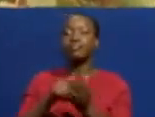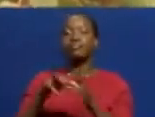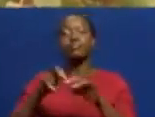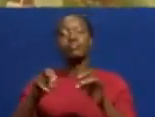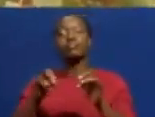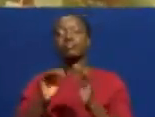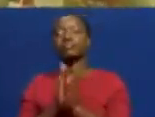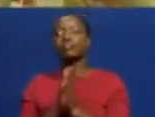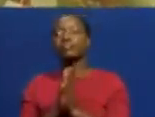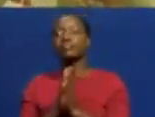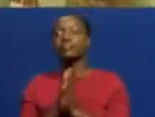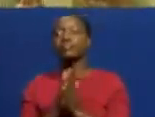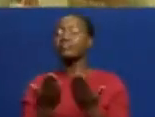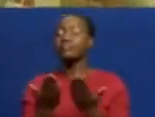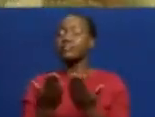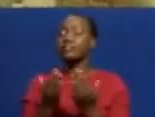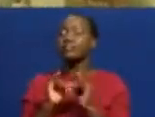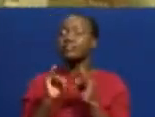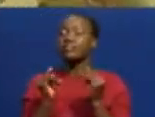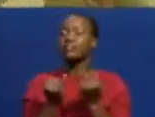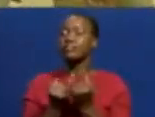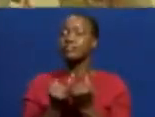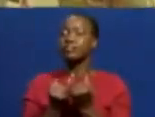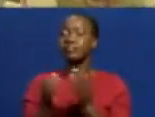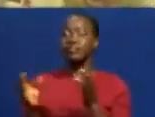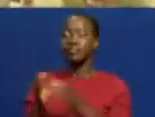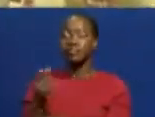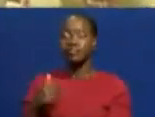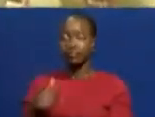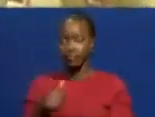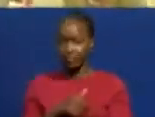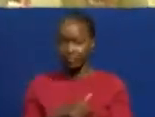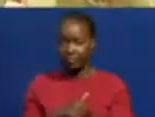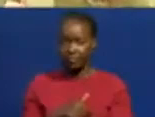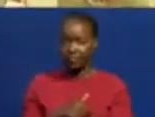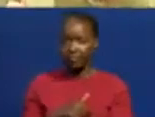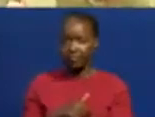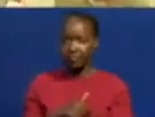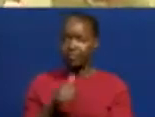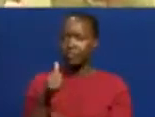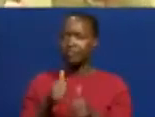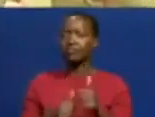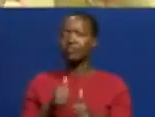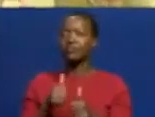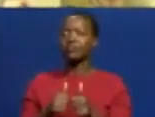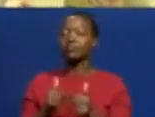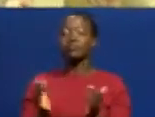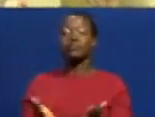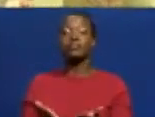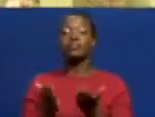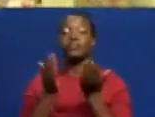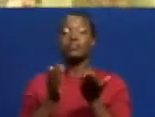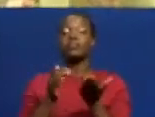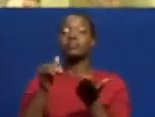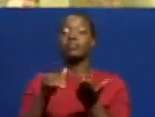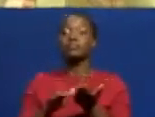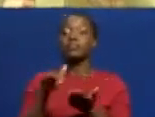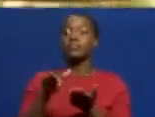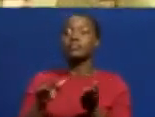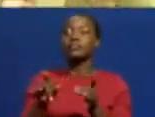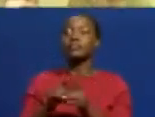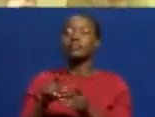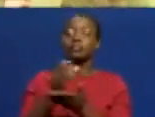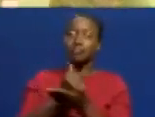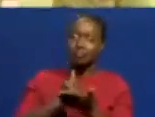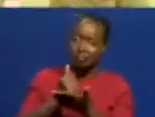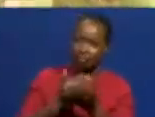for Semi-Arid Tropics, ICRISAT, our organization, which is actually promoting crops like